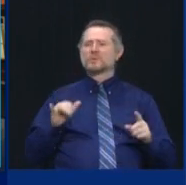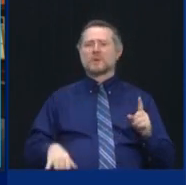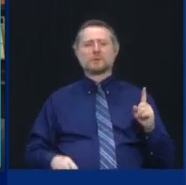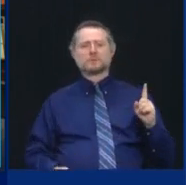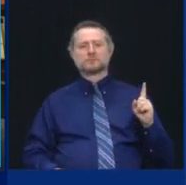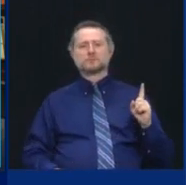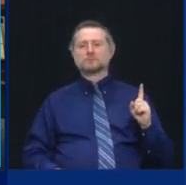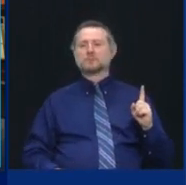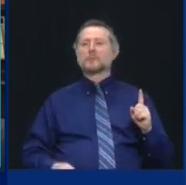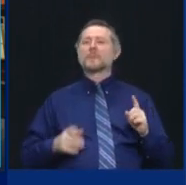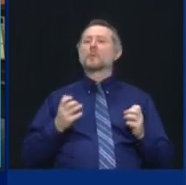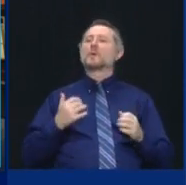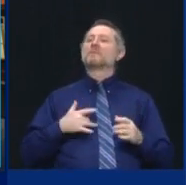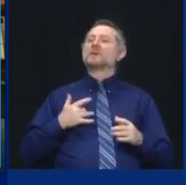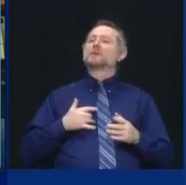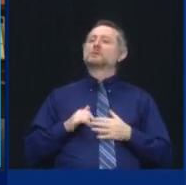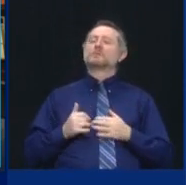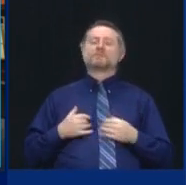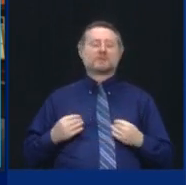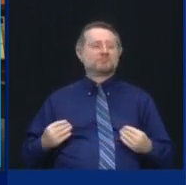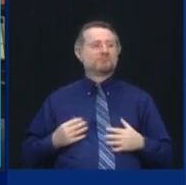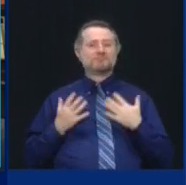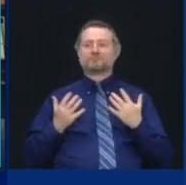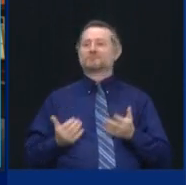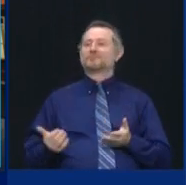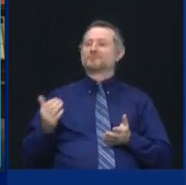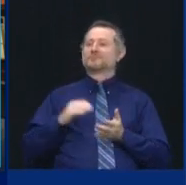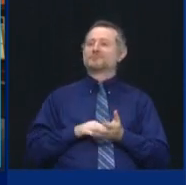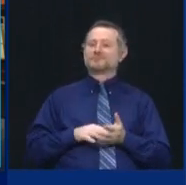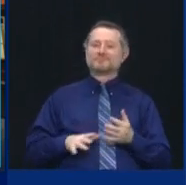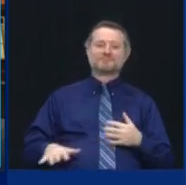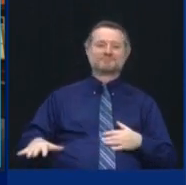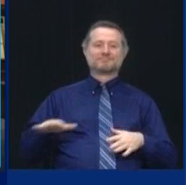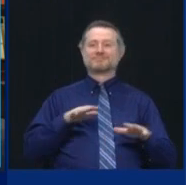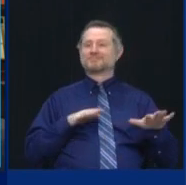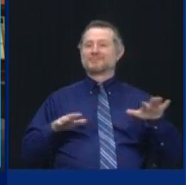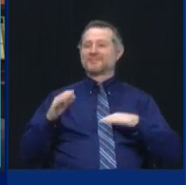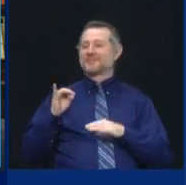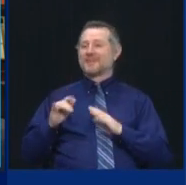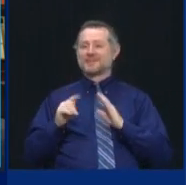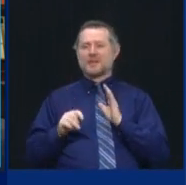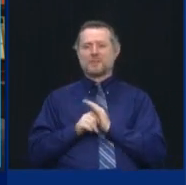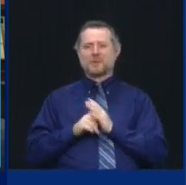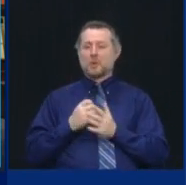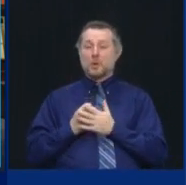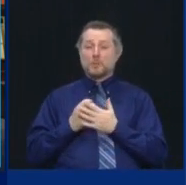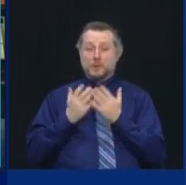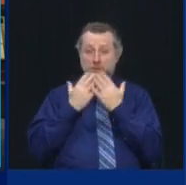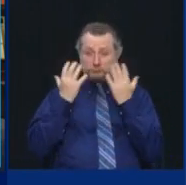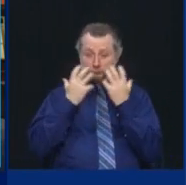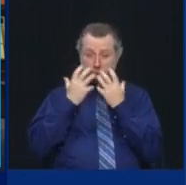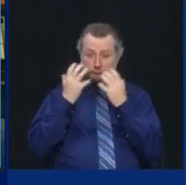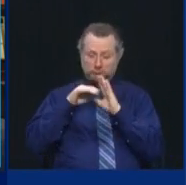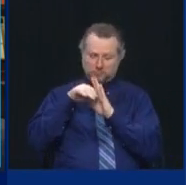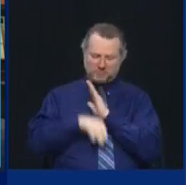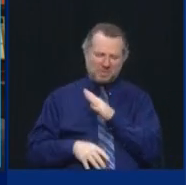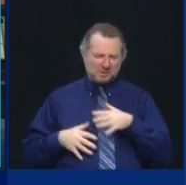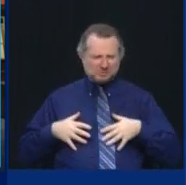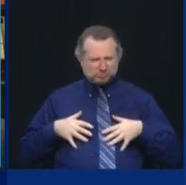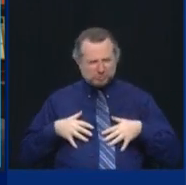futuristic music hall in the middle of the Depression? Because we were in the middle of the Depression.